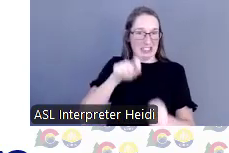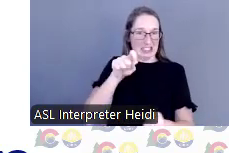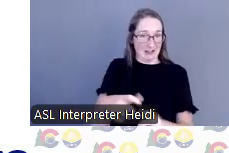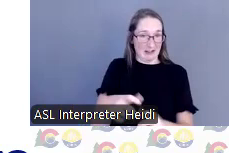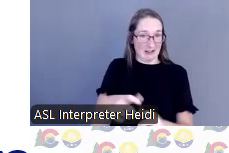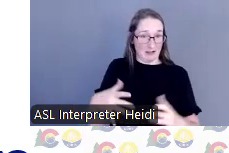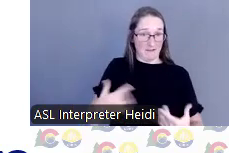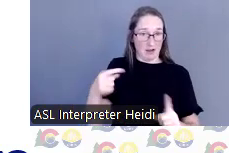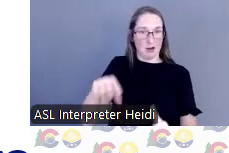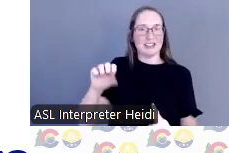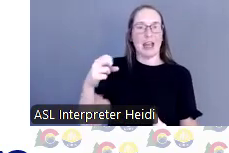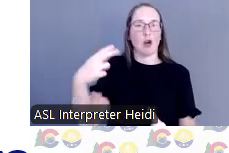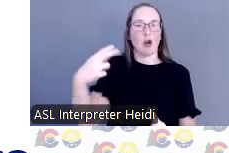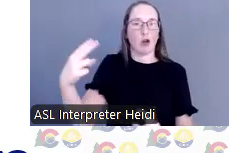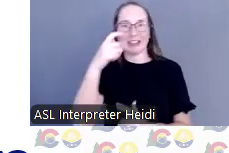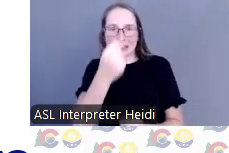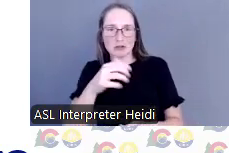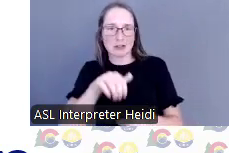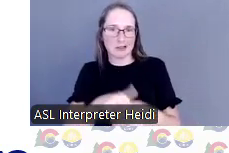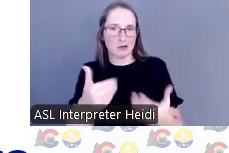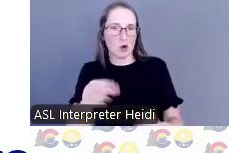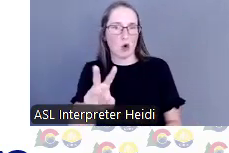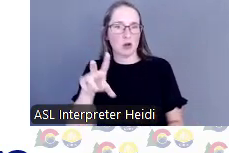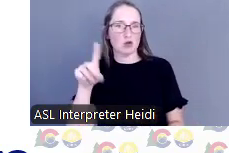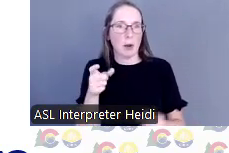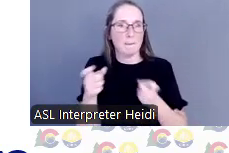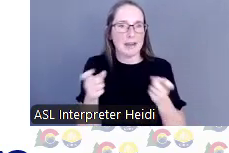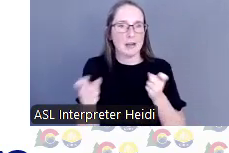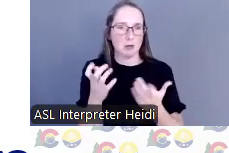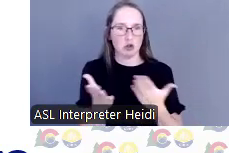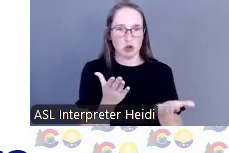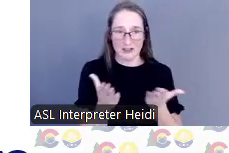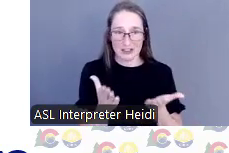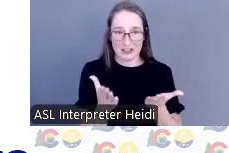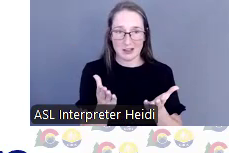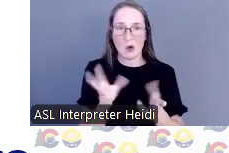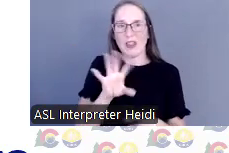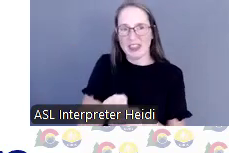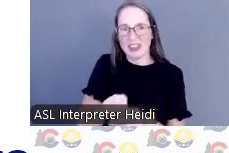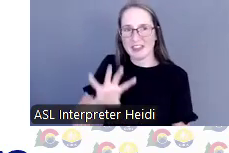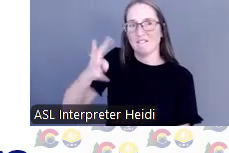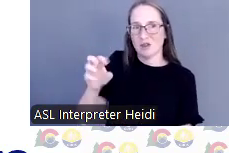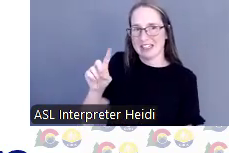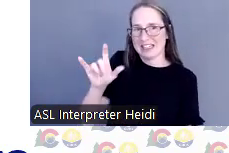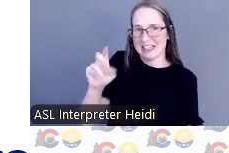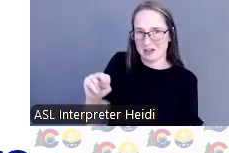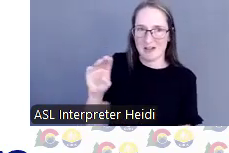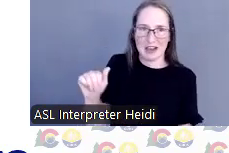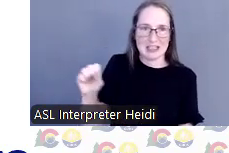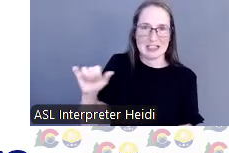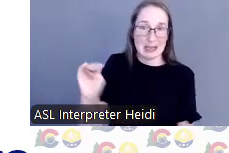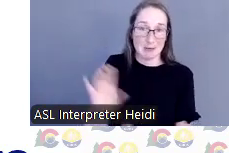event were stakeholders interested in withdrawal management services within the 4th edition of the ACM